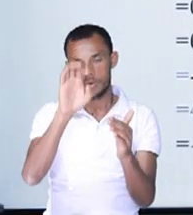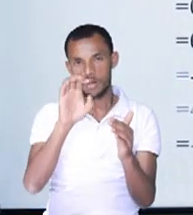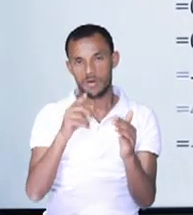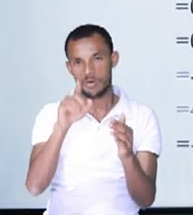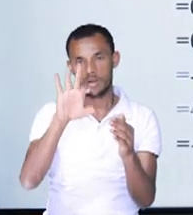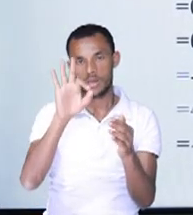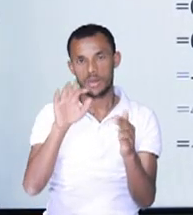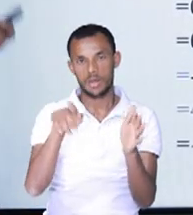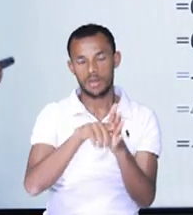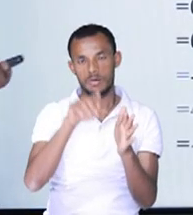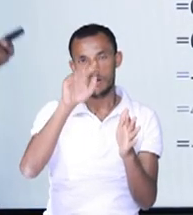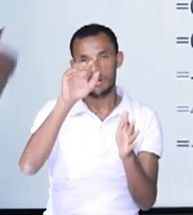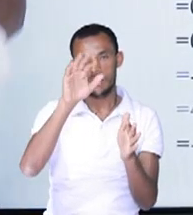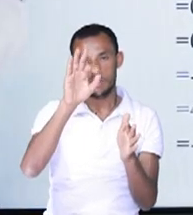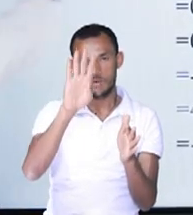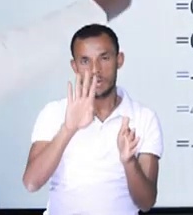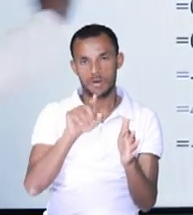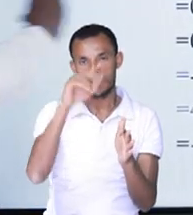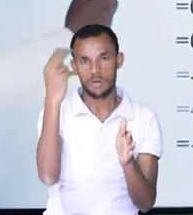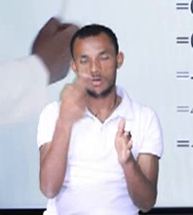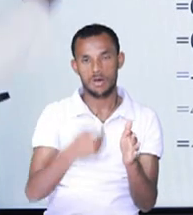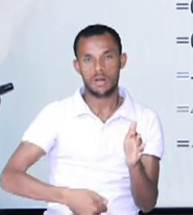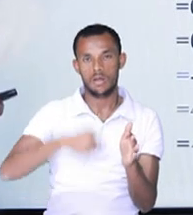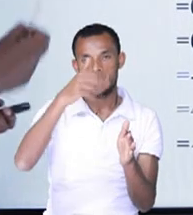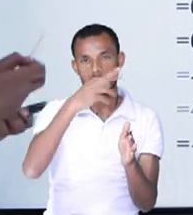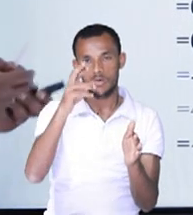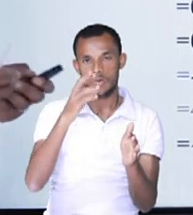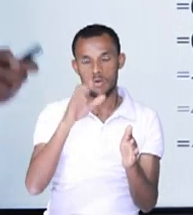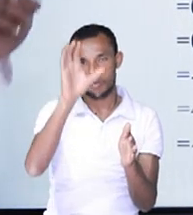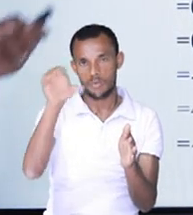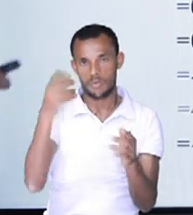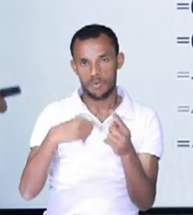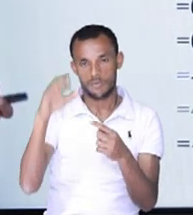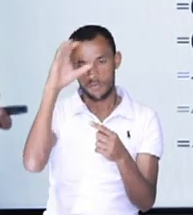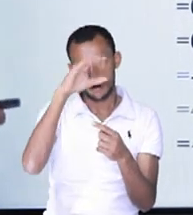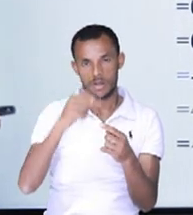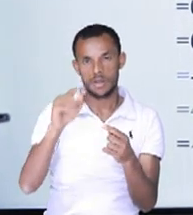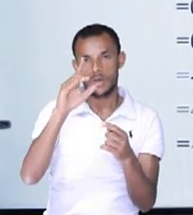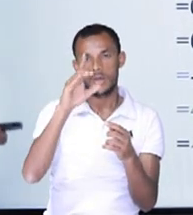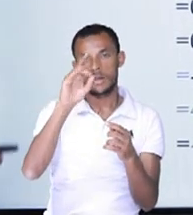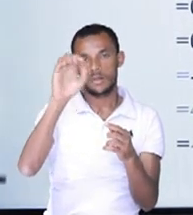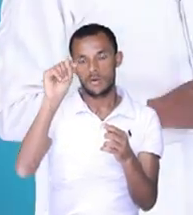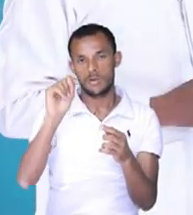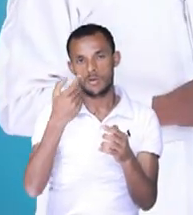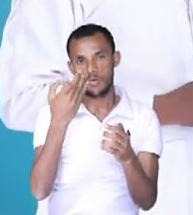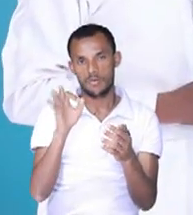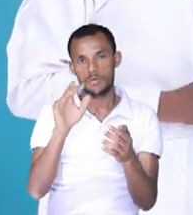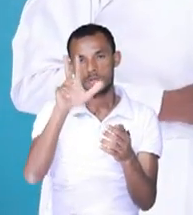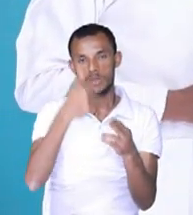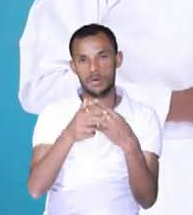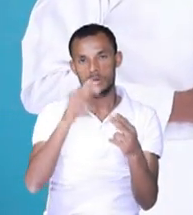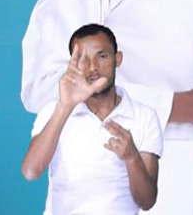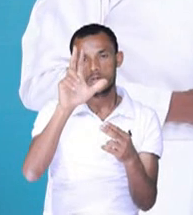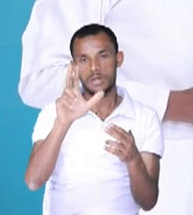94. You can use another row or column to find the determinant of this 3 by 3 matrix.